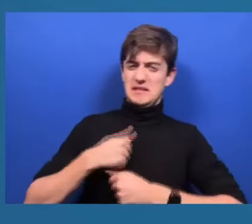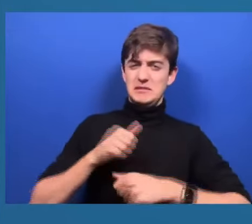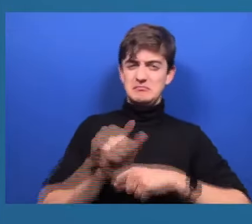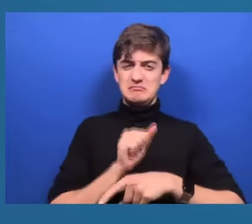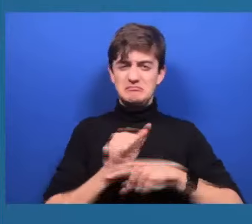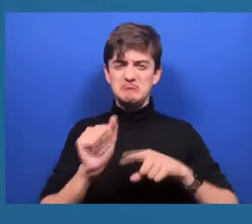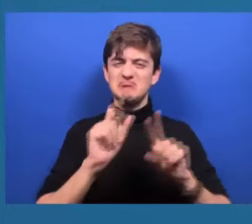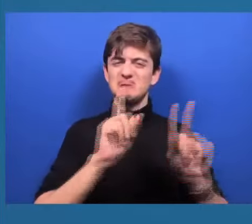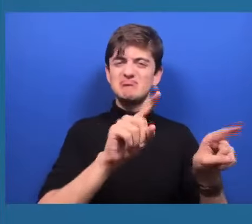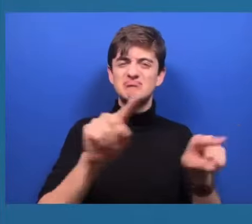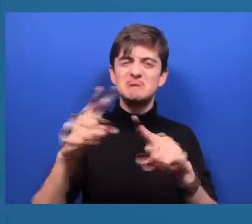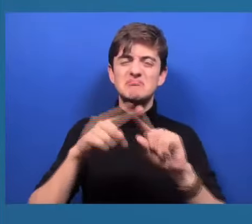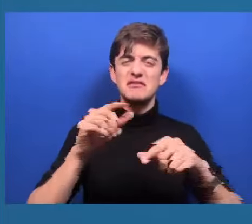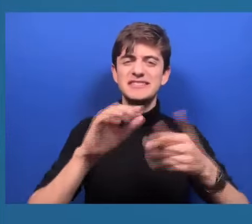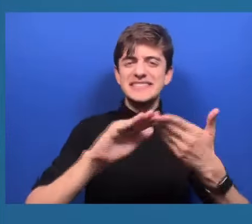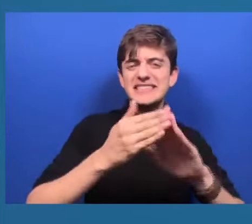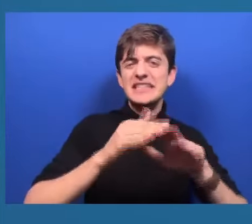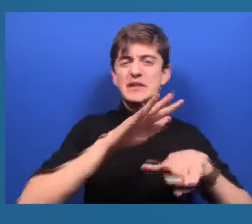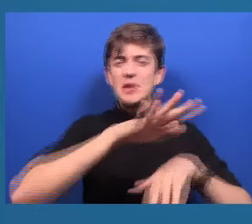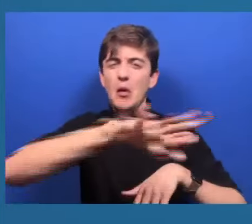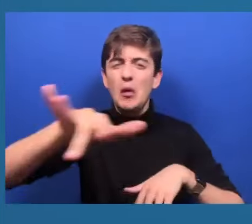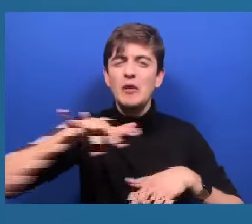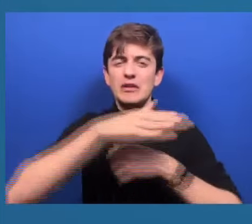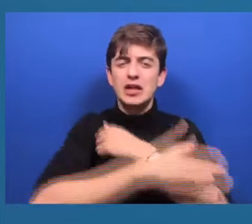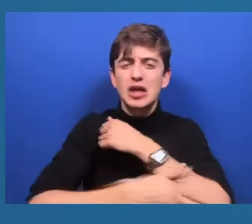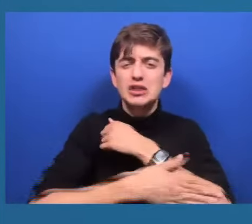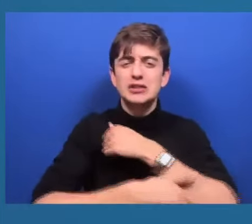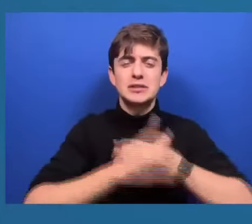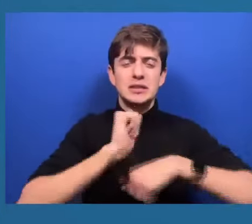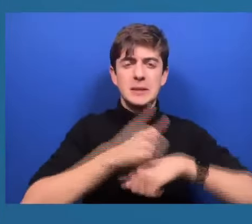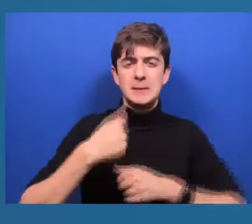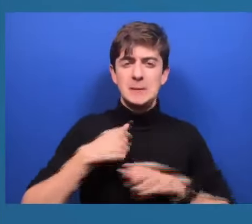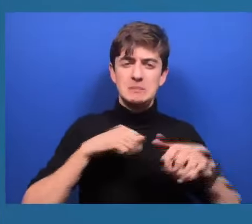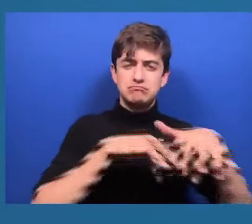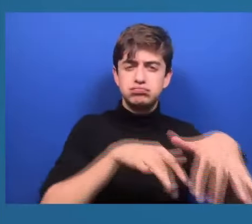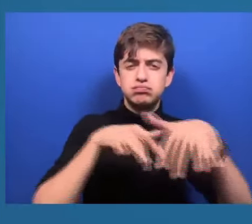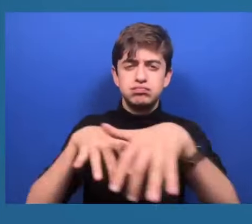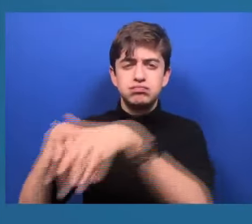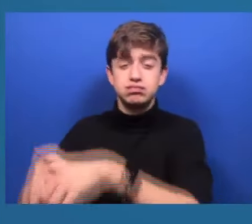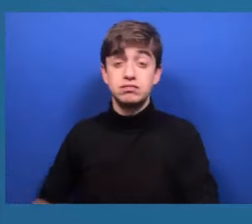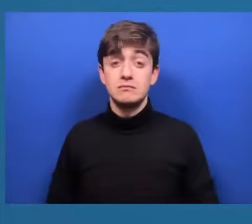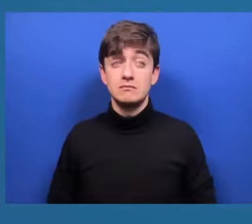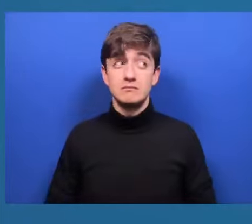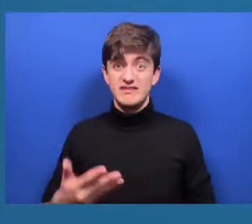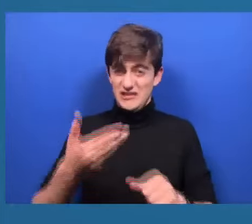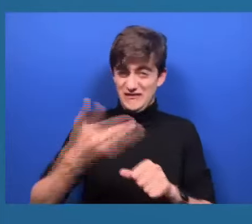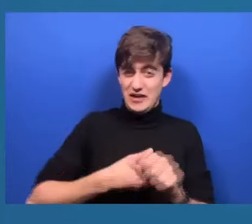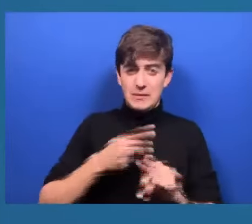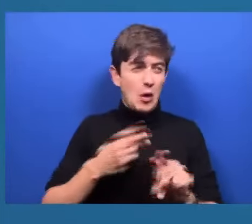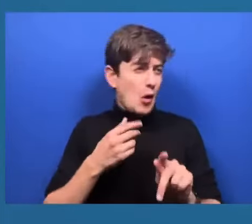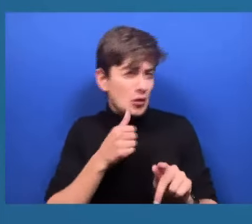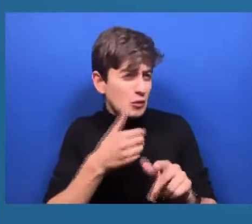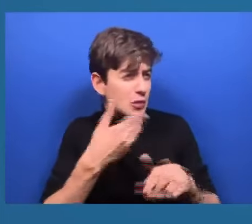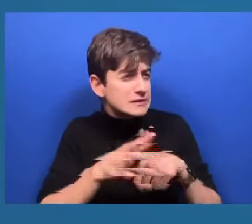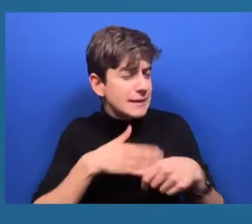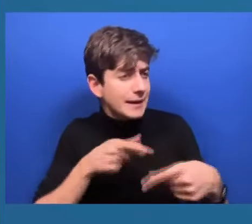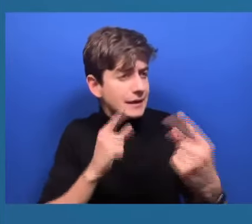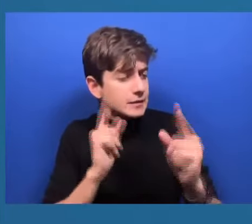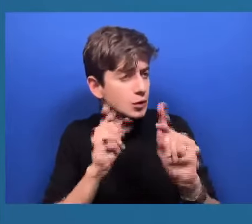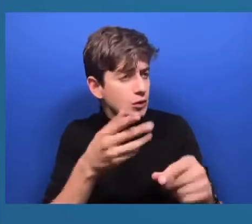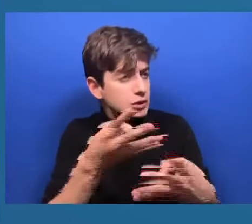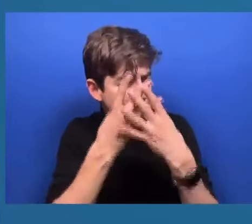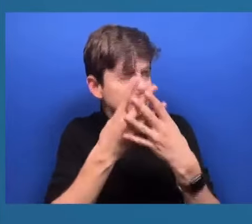across the country. He has fired people who will not try to jail his enemies. I say that to say